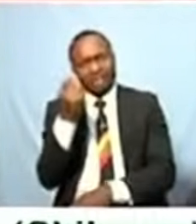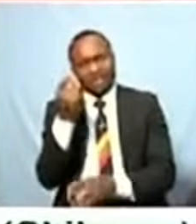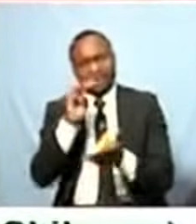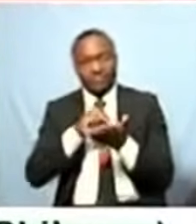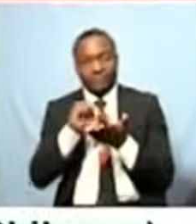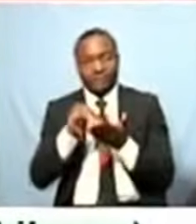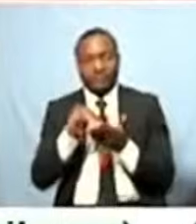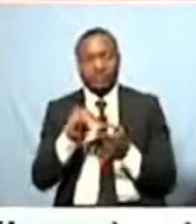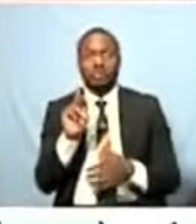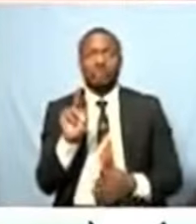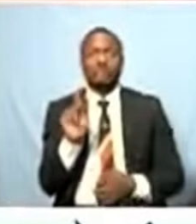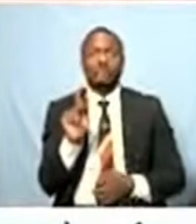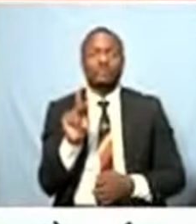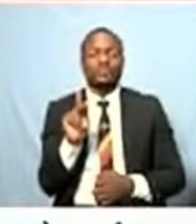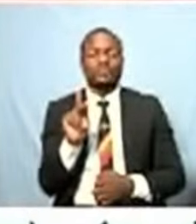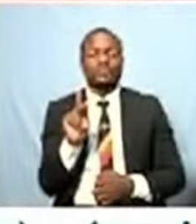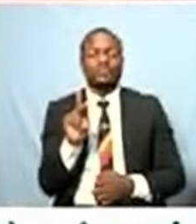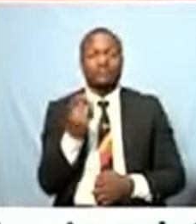kwacha.